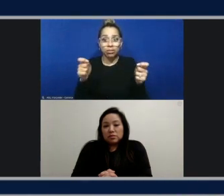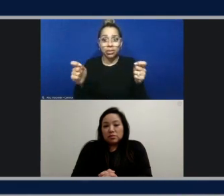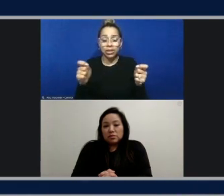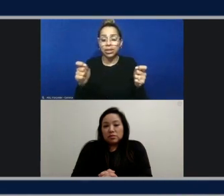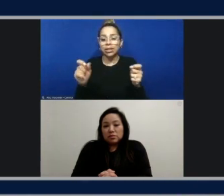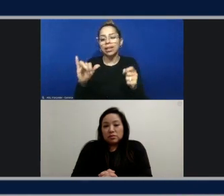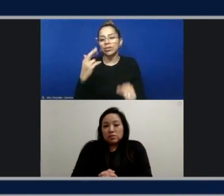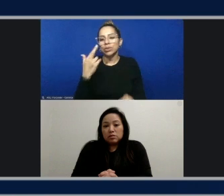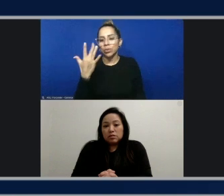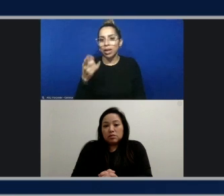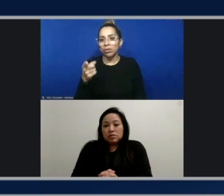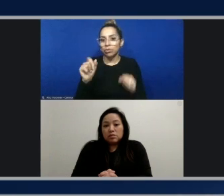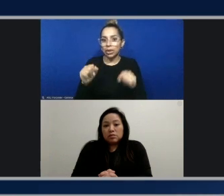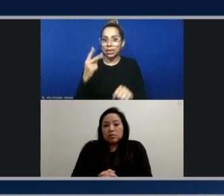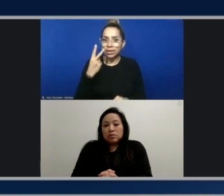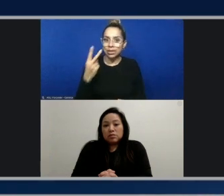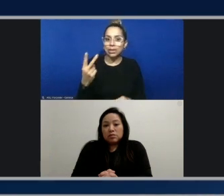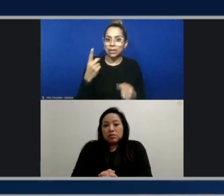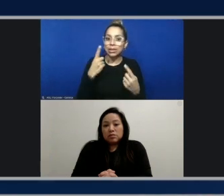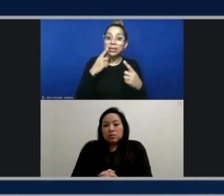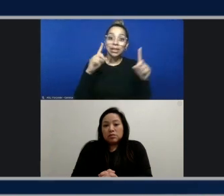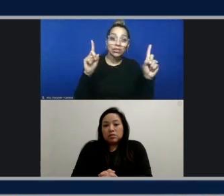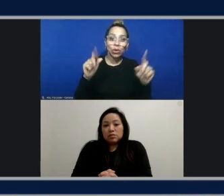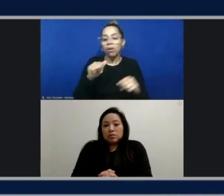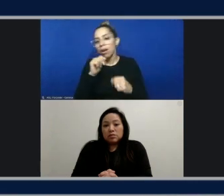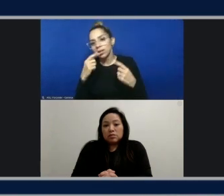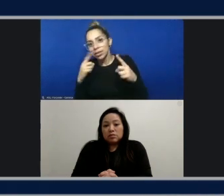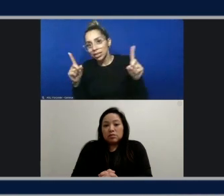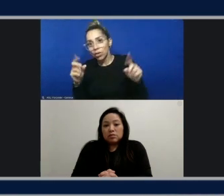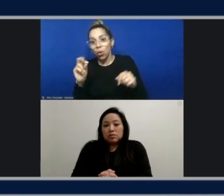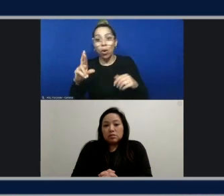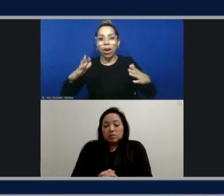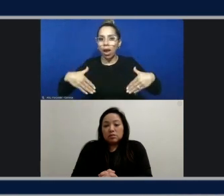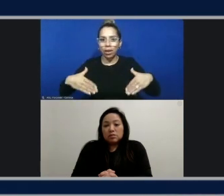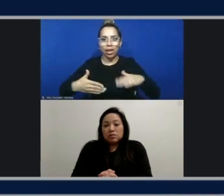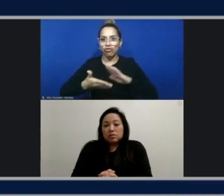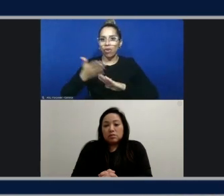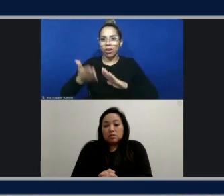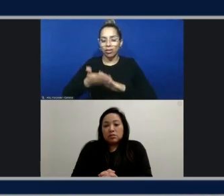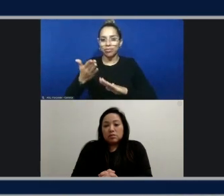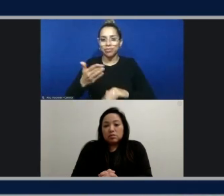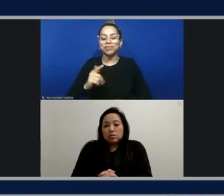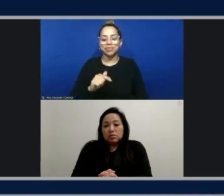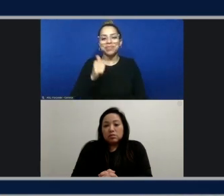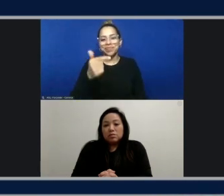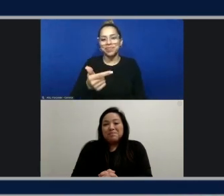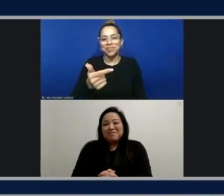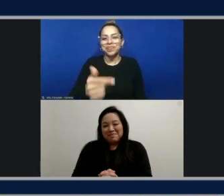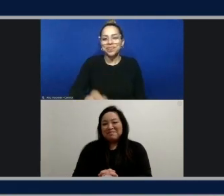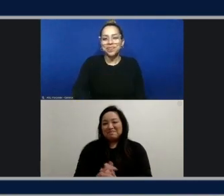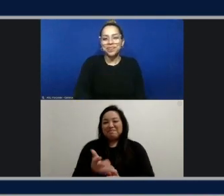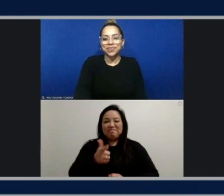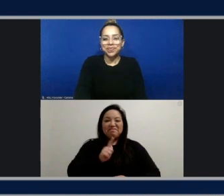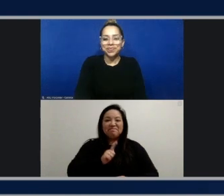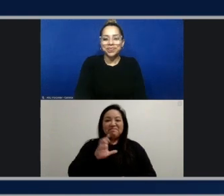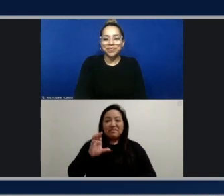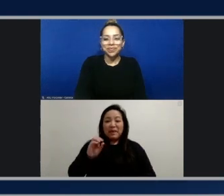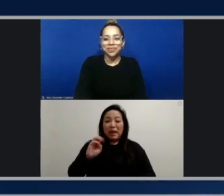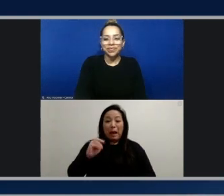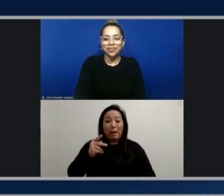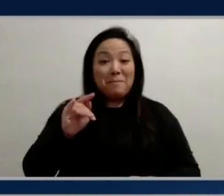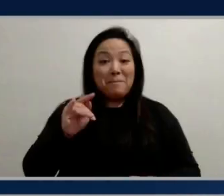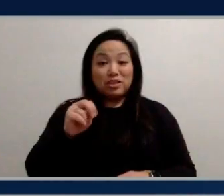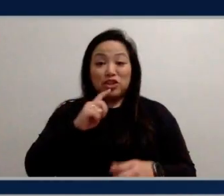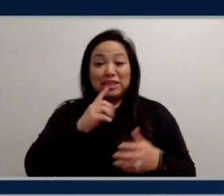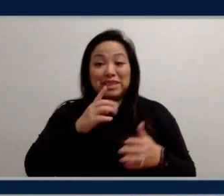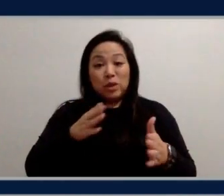reason you can see status as successful, unsuccessful, or not yet run. Not yet run, okay. So compaction is a way to